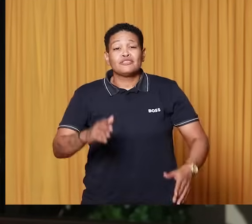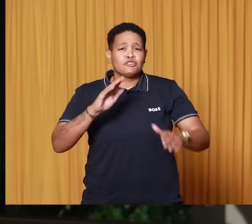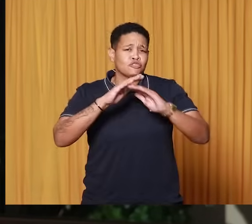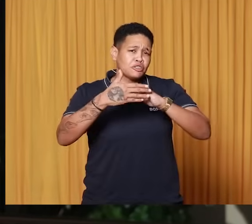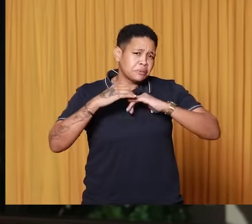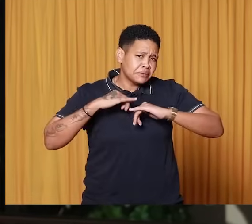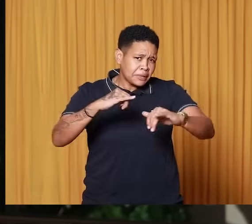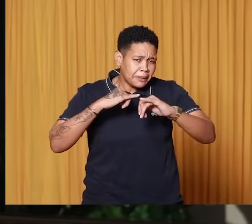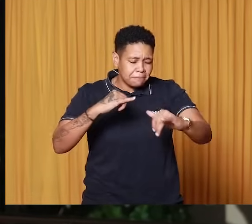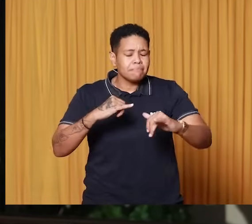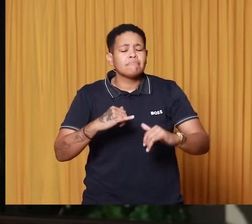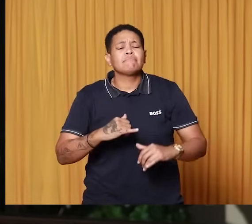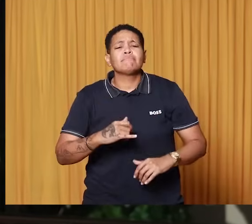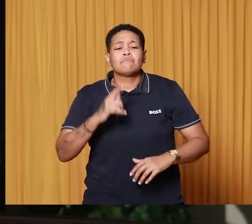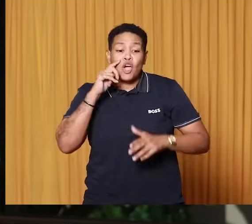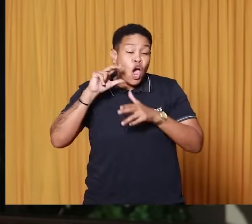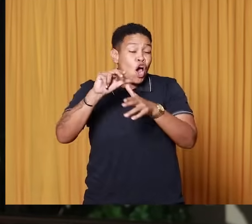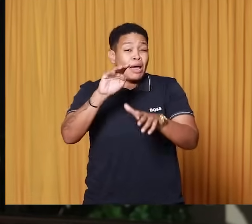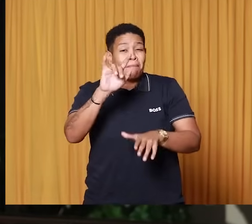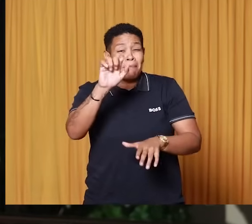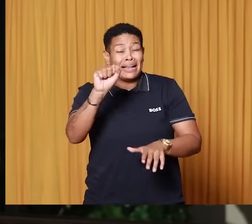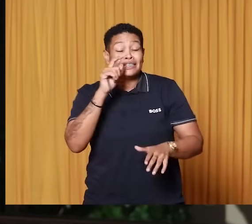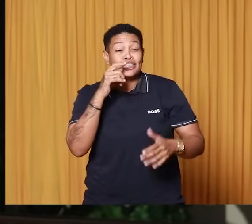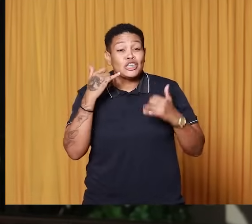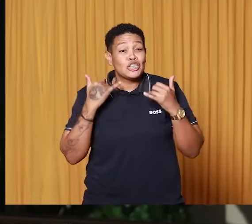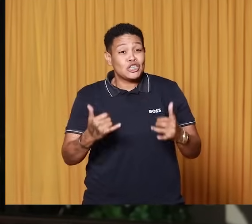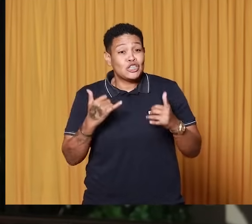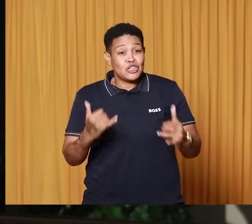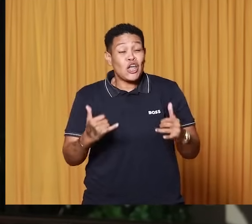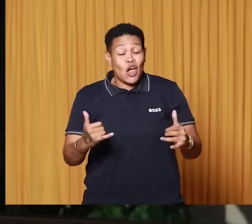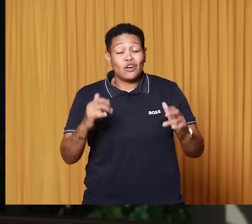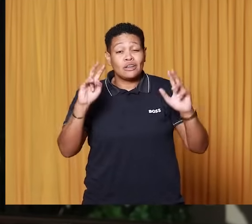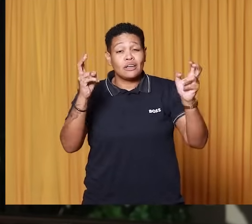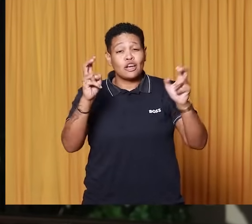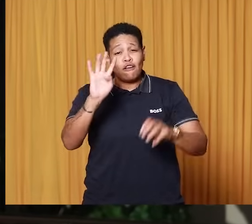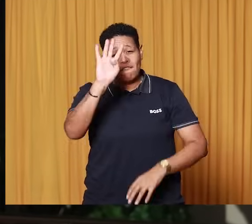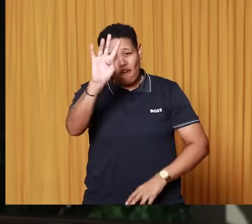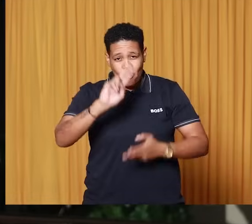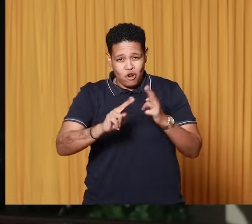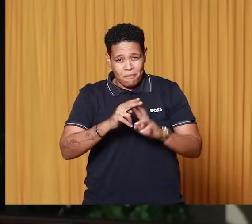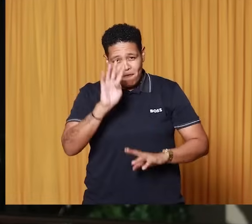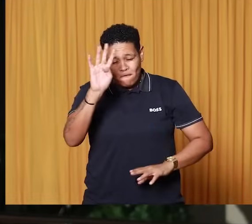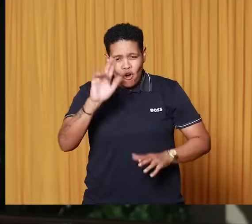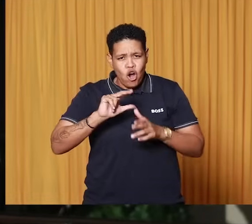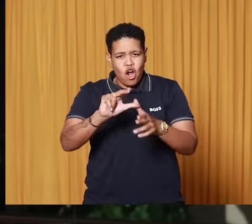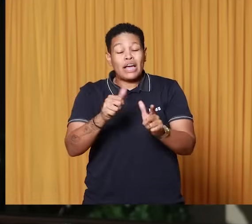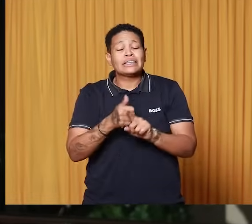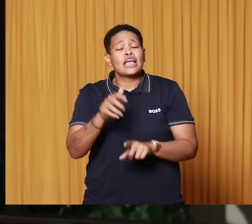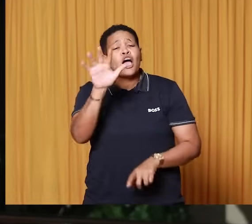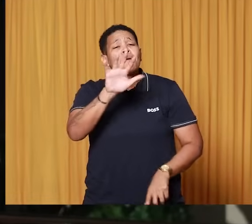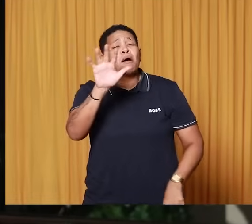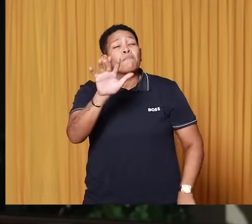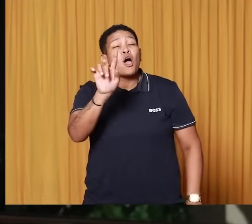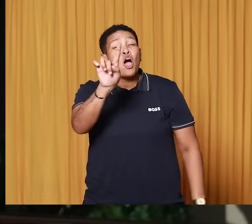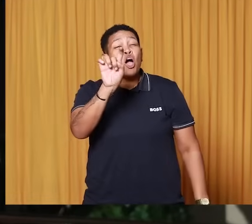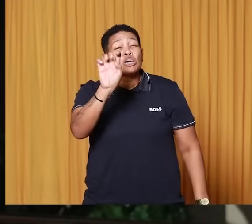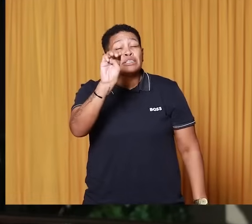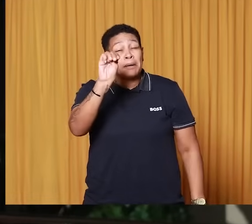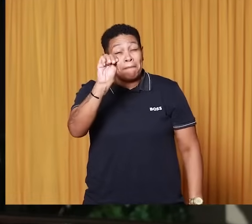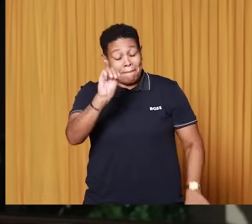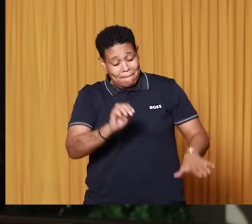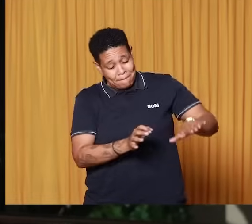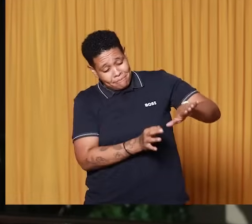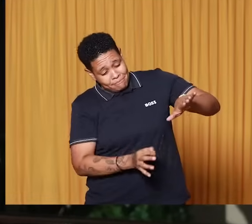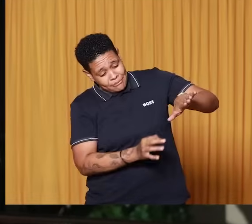My fellow Jamaicans, Hurricane Melissa is now a Category 4 hurricane, approximately 100 miles south